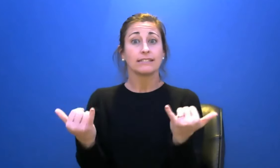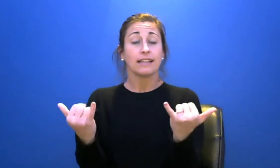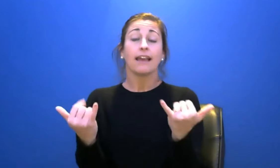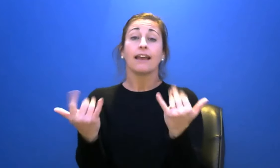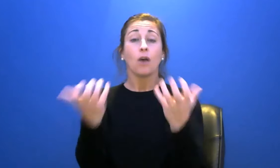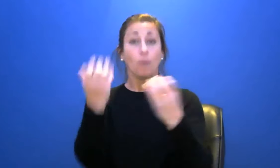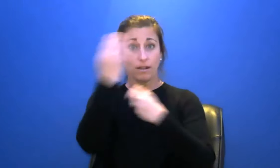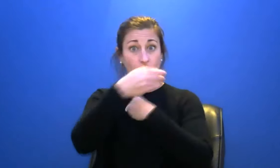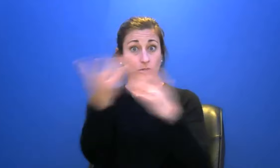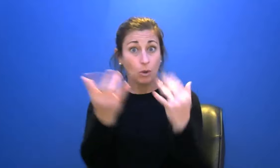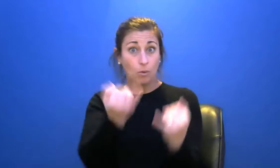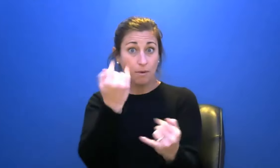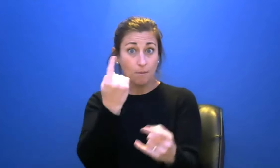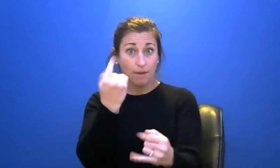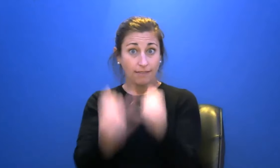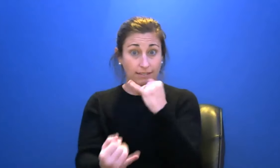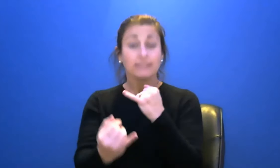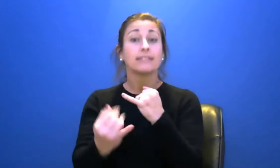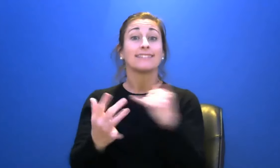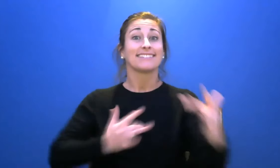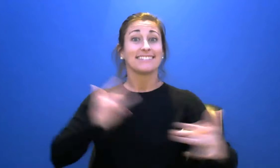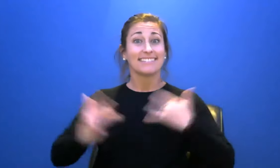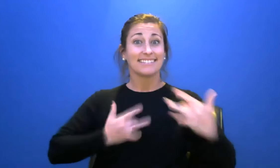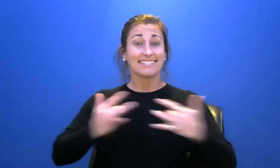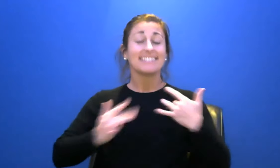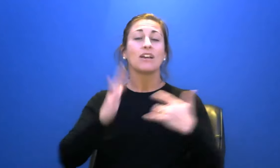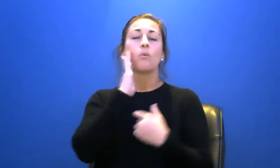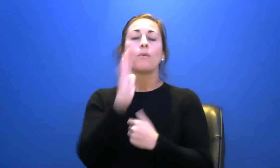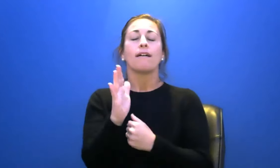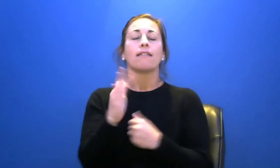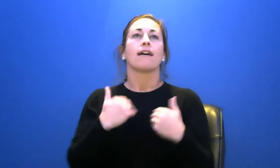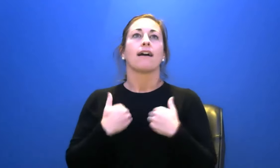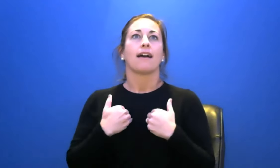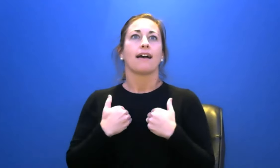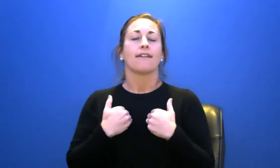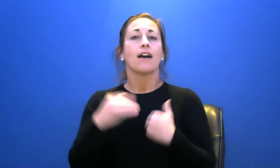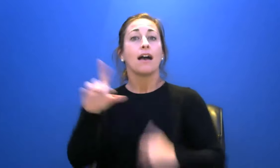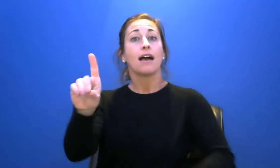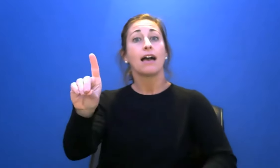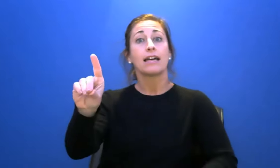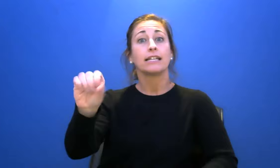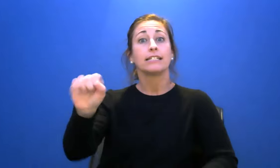We are very excited that we will be unrolling our dashboard